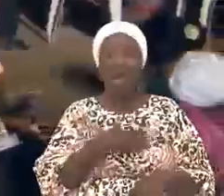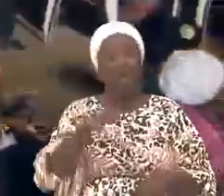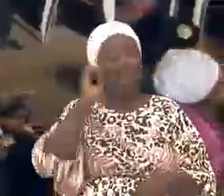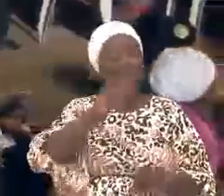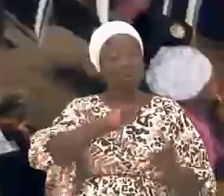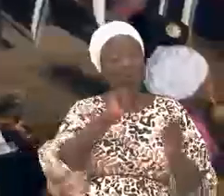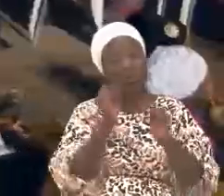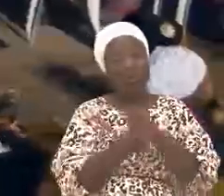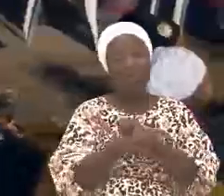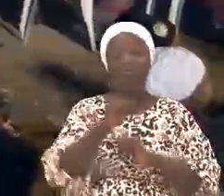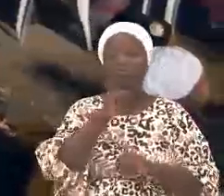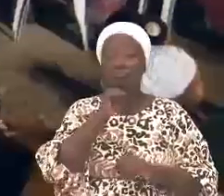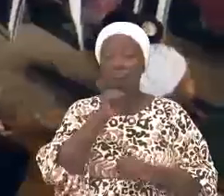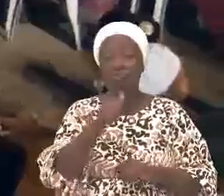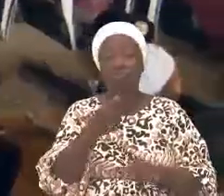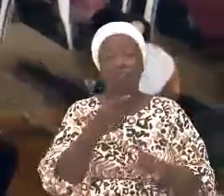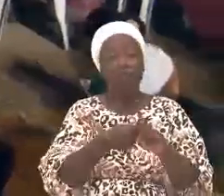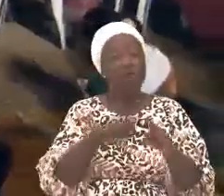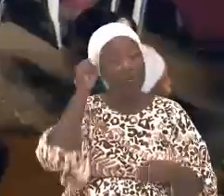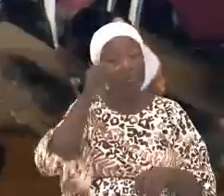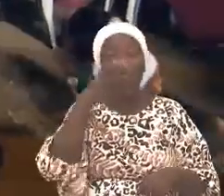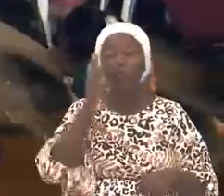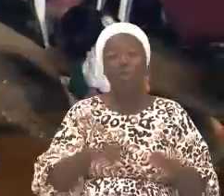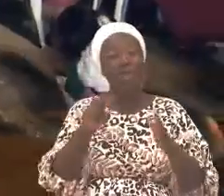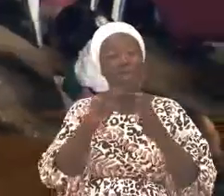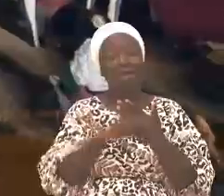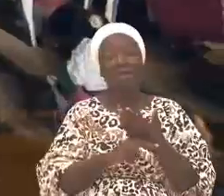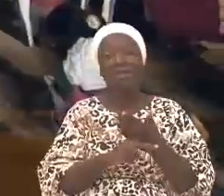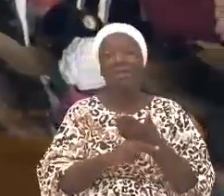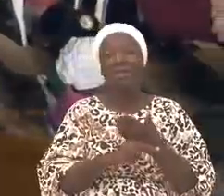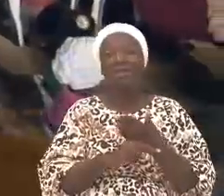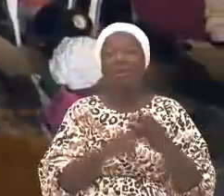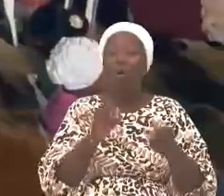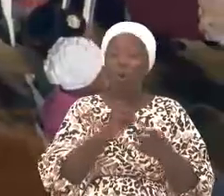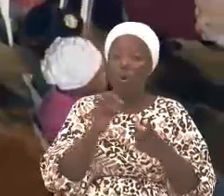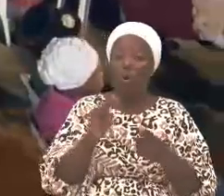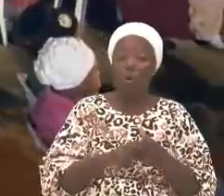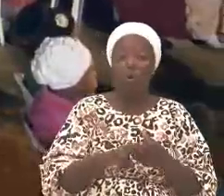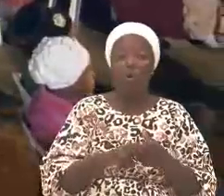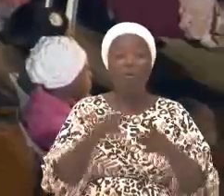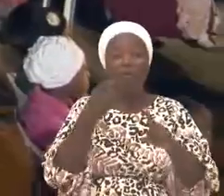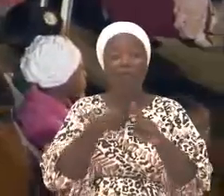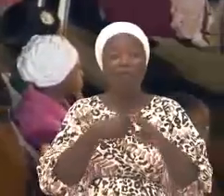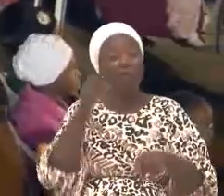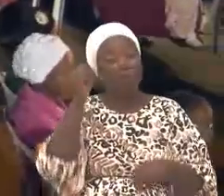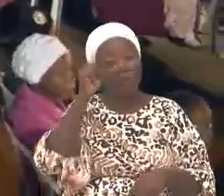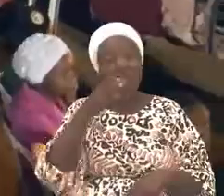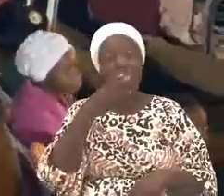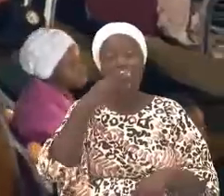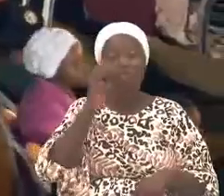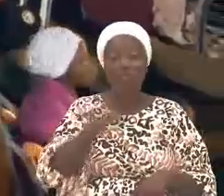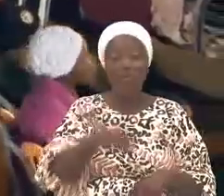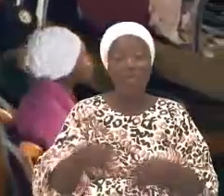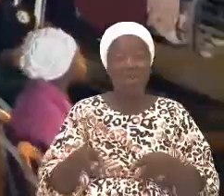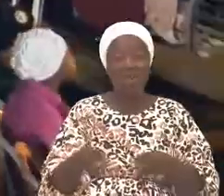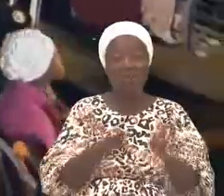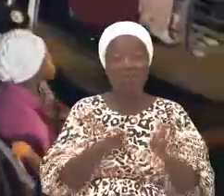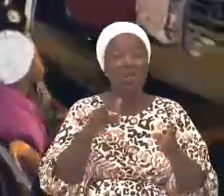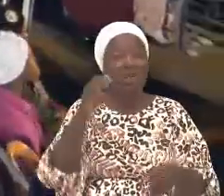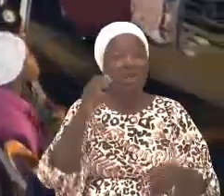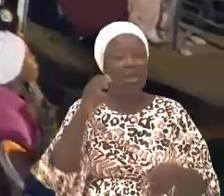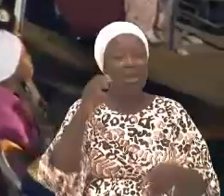not from his wickedness, nor from his wicked way. He shall die in